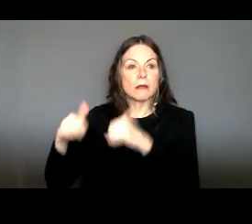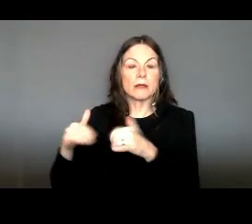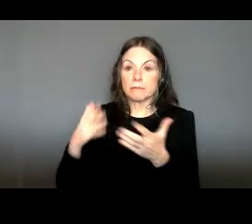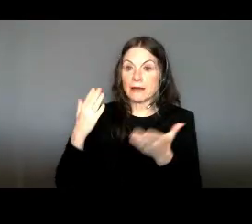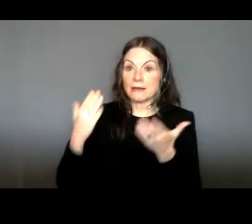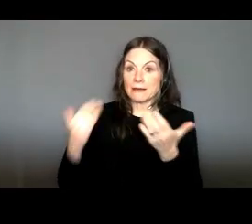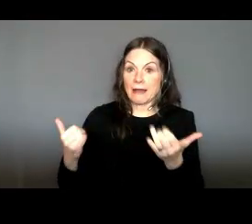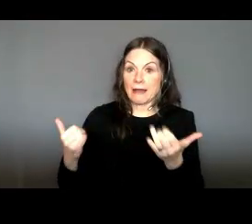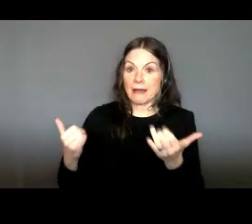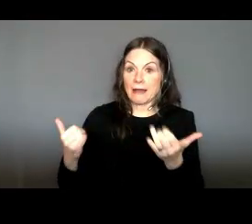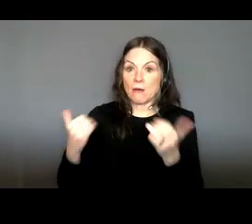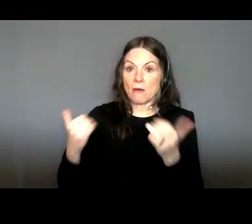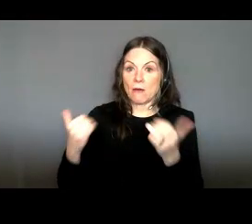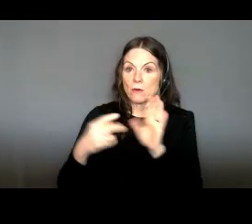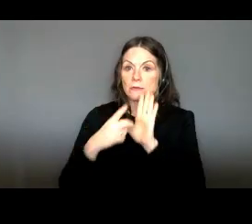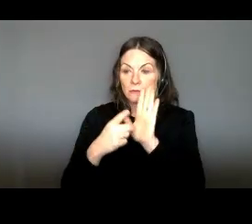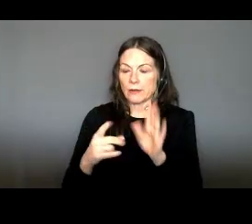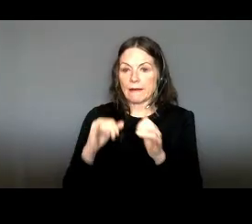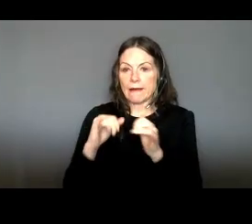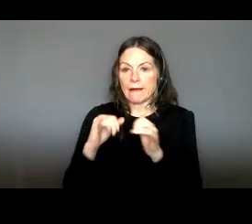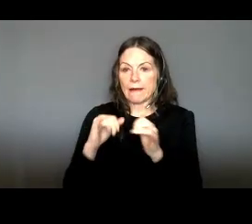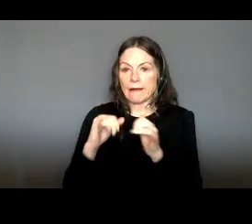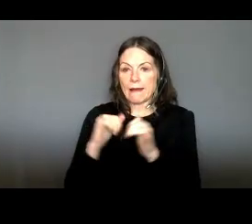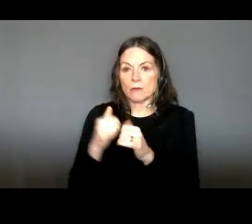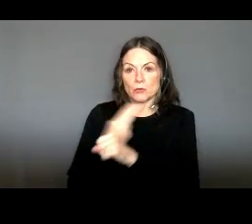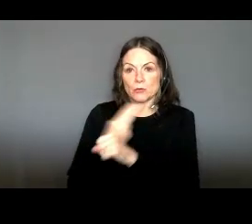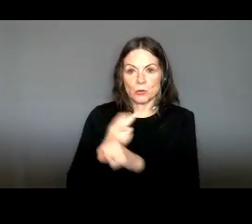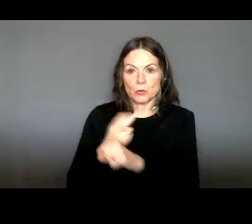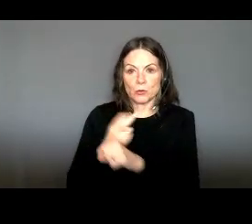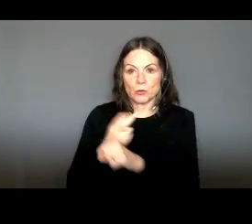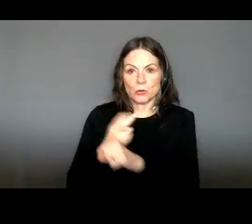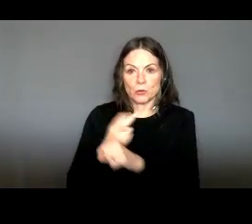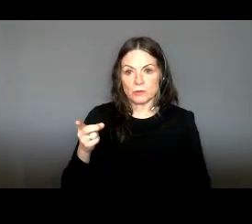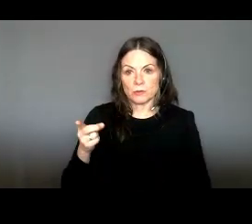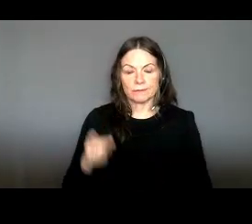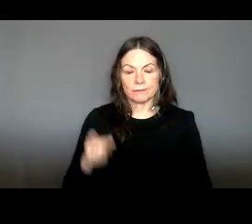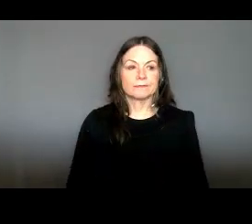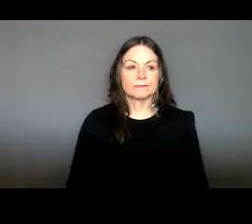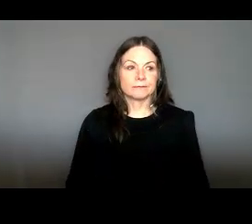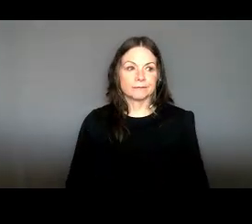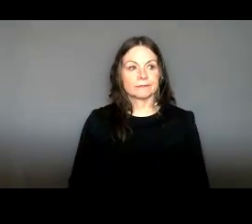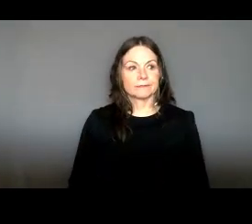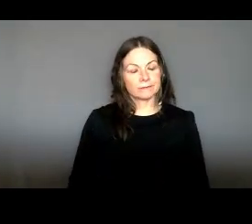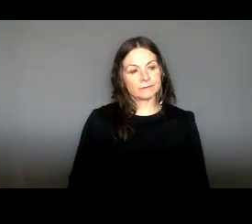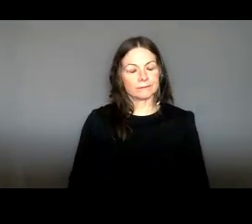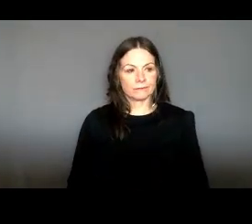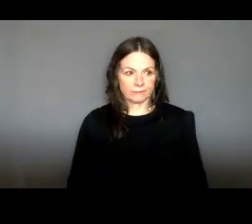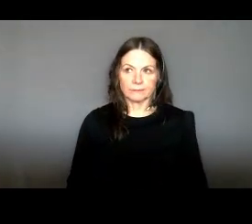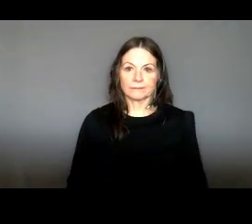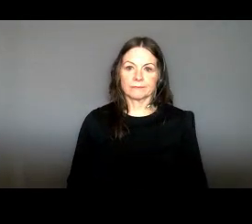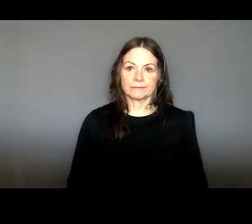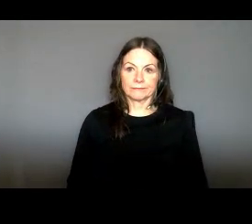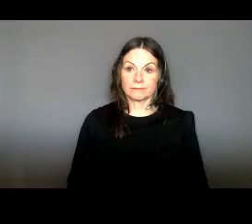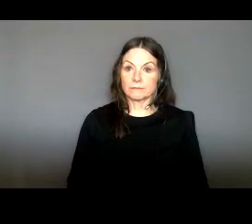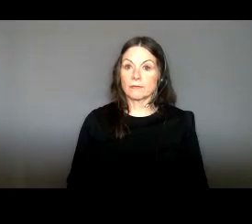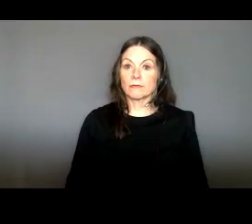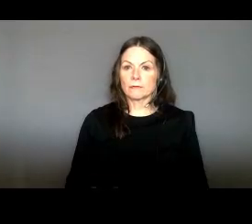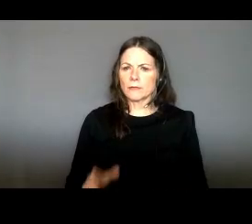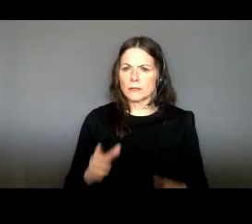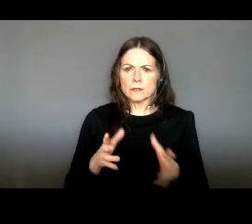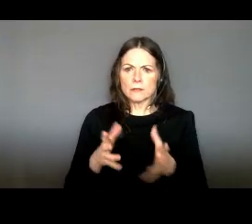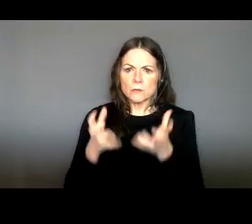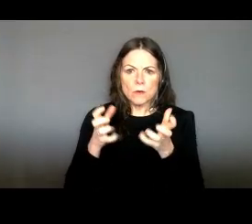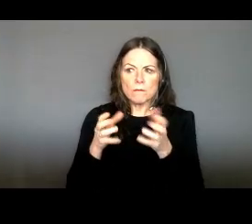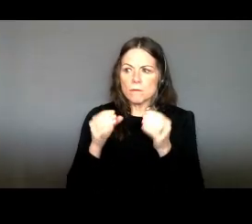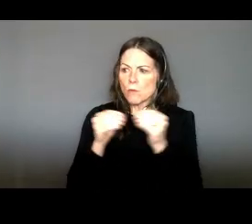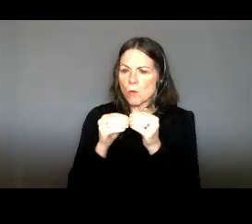demonstrate the different ways it can be used in money conversations. If you want more detail on using